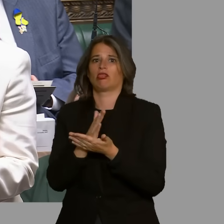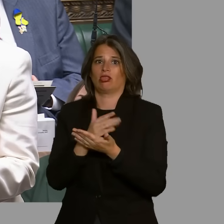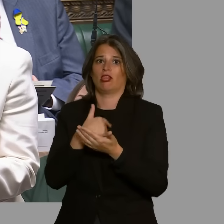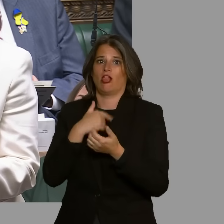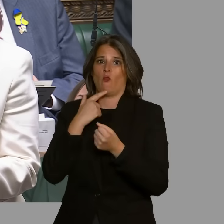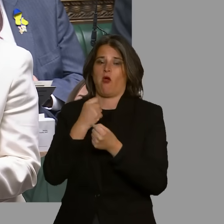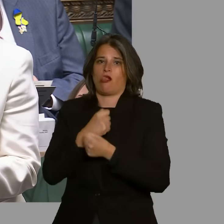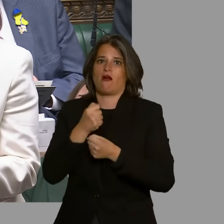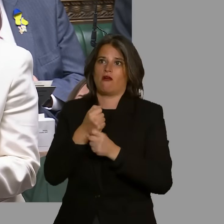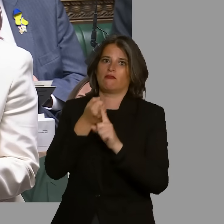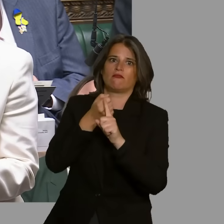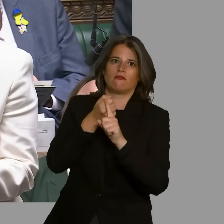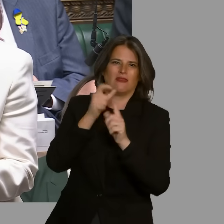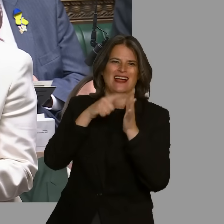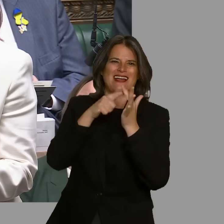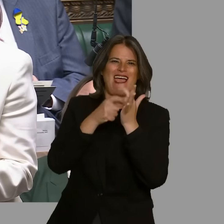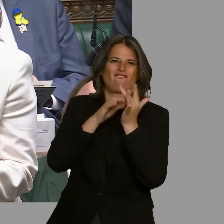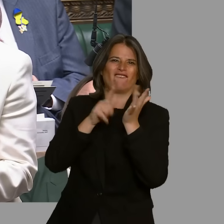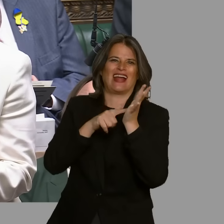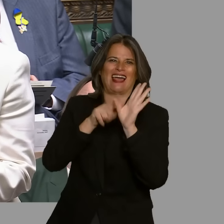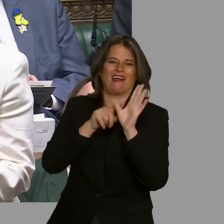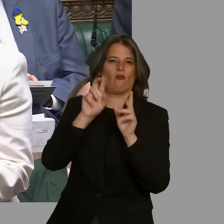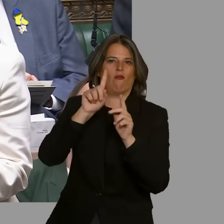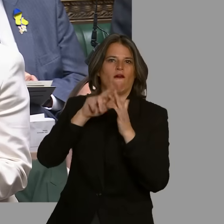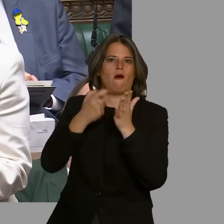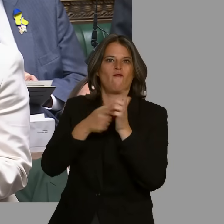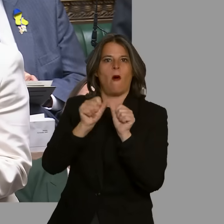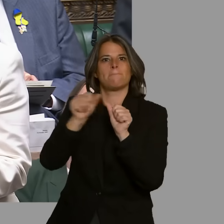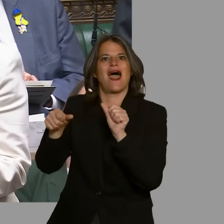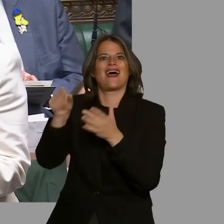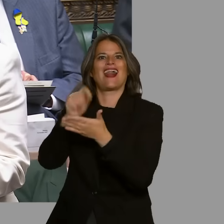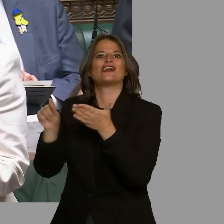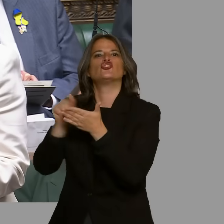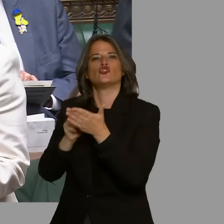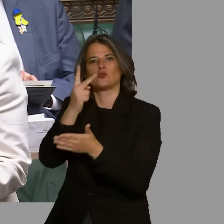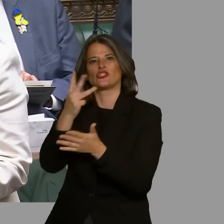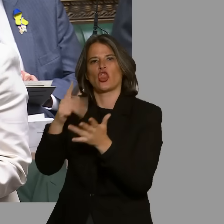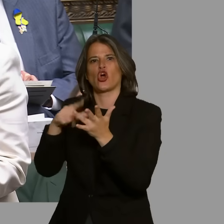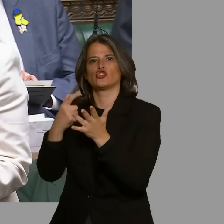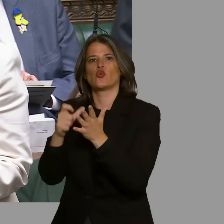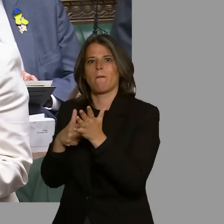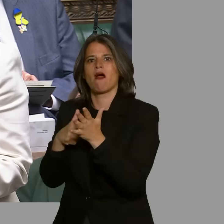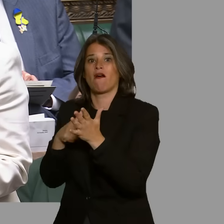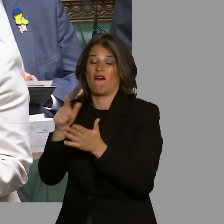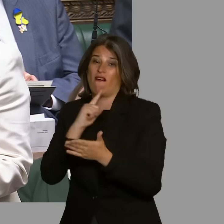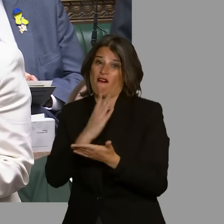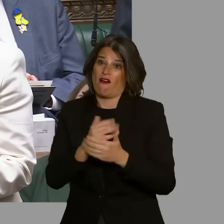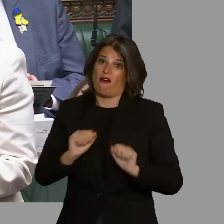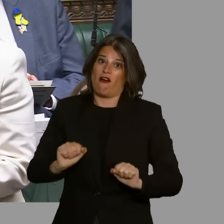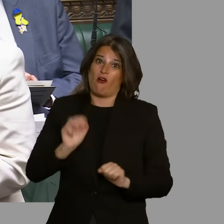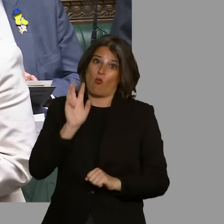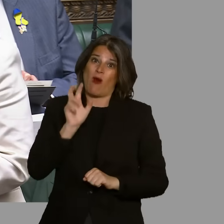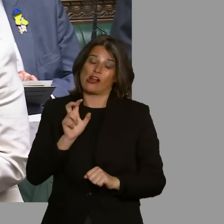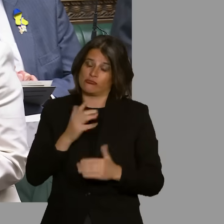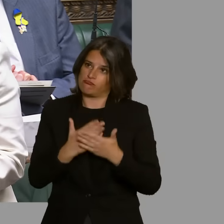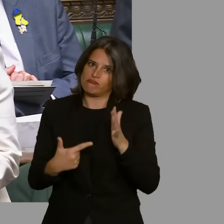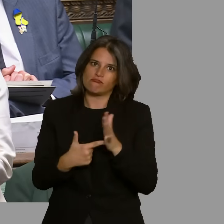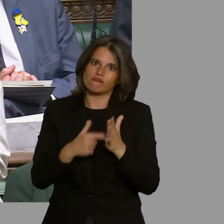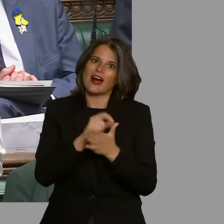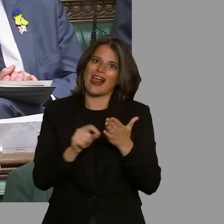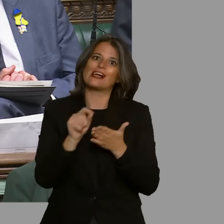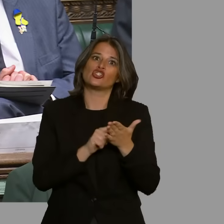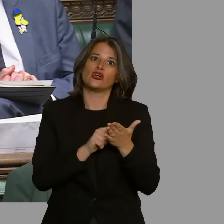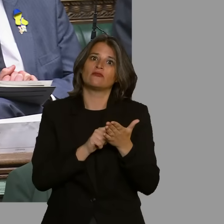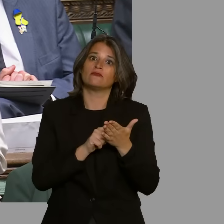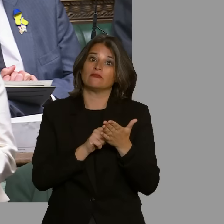Mr Speaker? Is it his party decision to close 10 libraries in the community? Cuts to disability support? Or perhaps